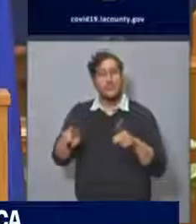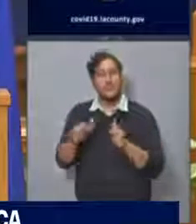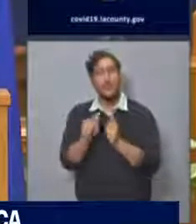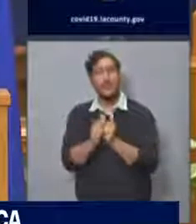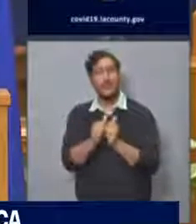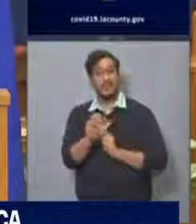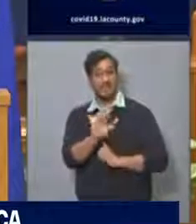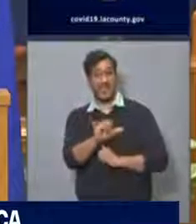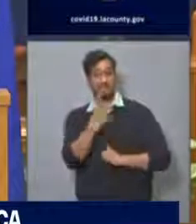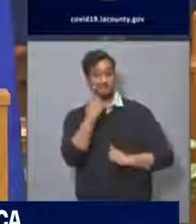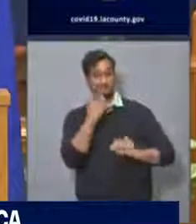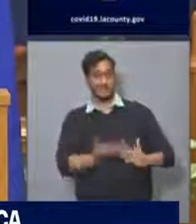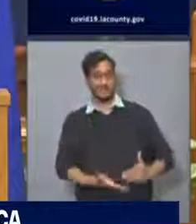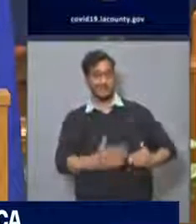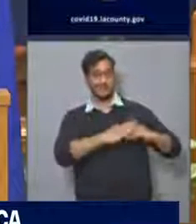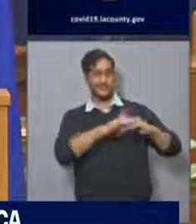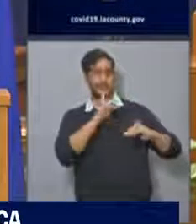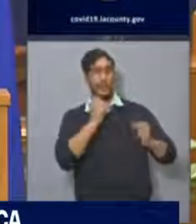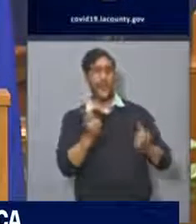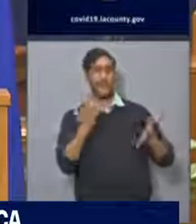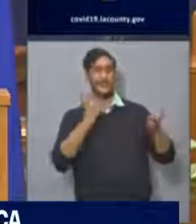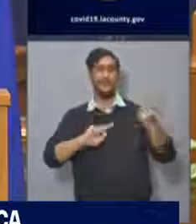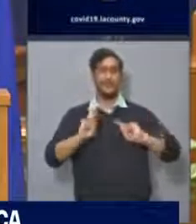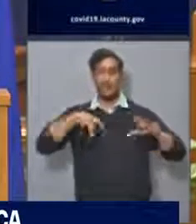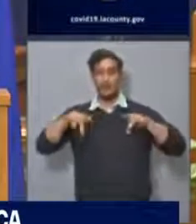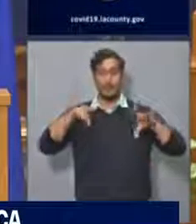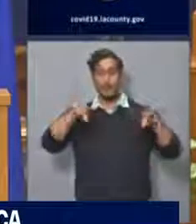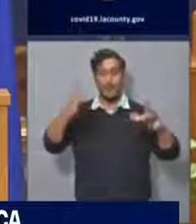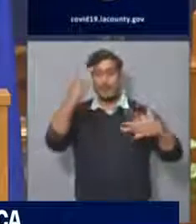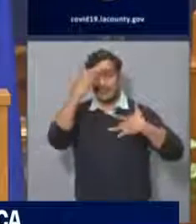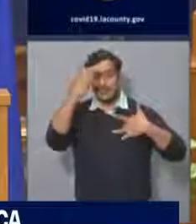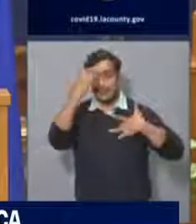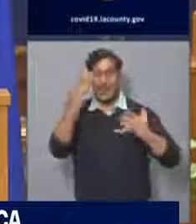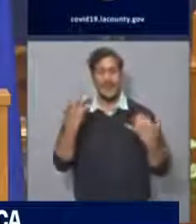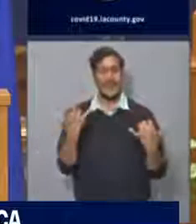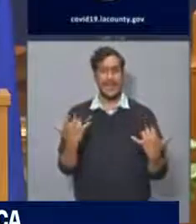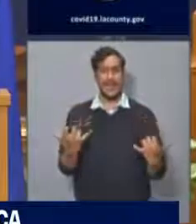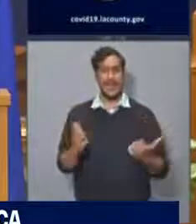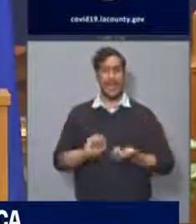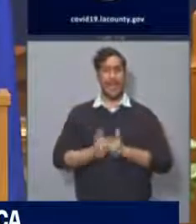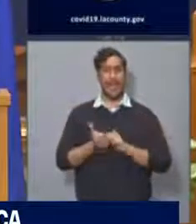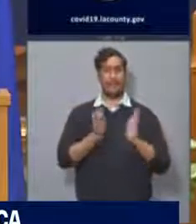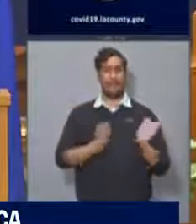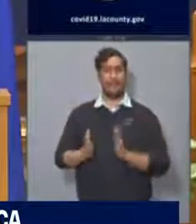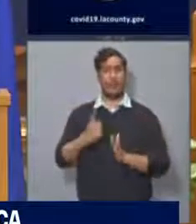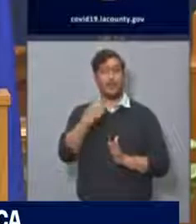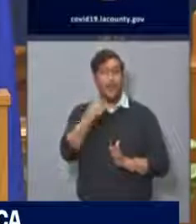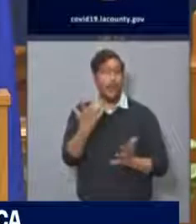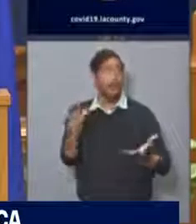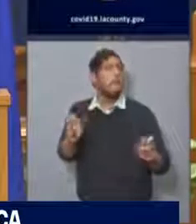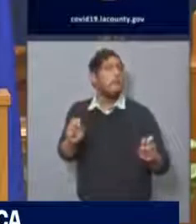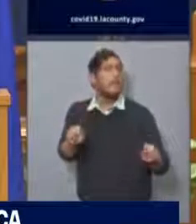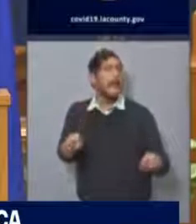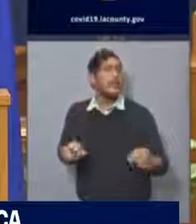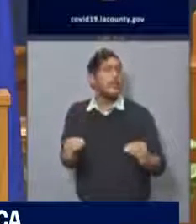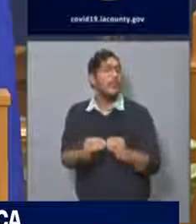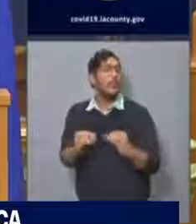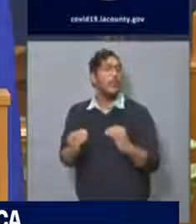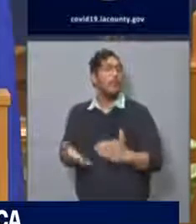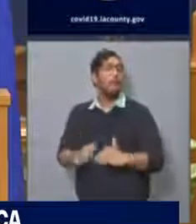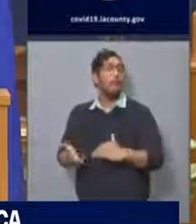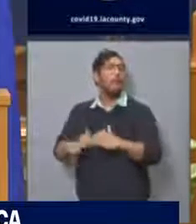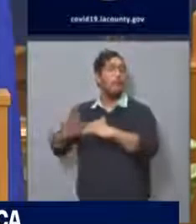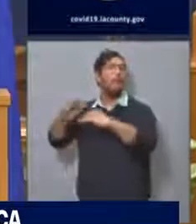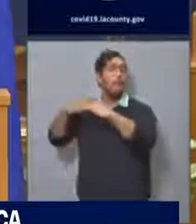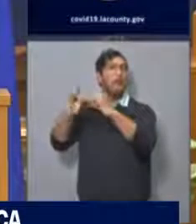sort of the increase in cases, and how are we really preparing ourselves for what could be continued increase in